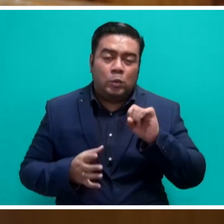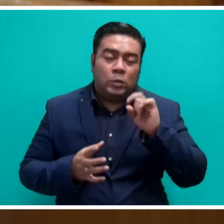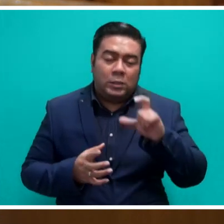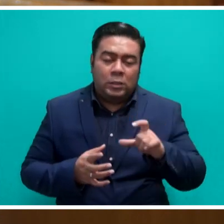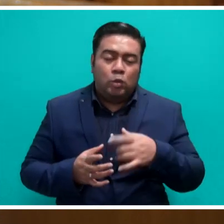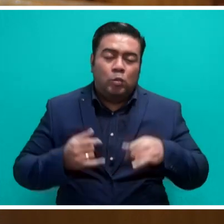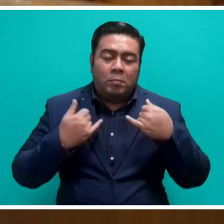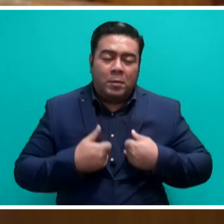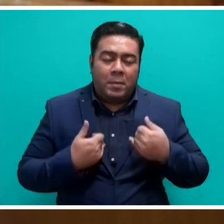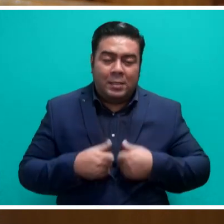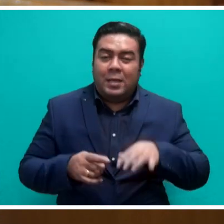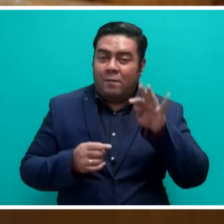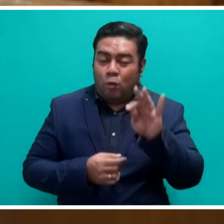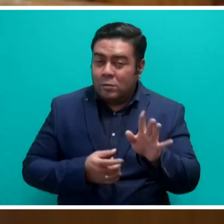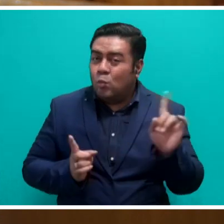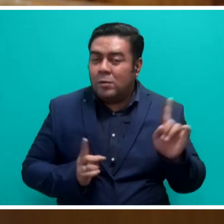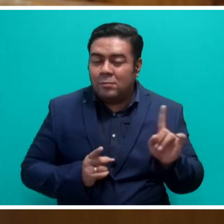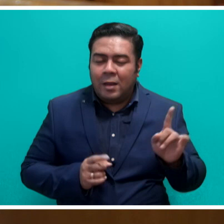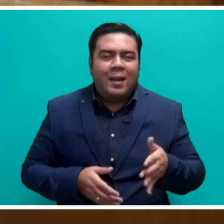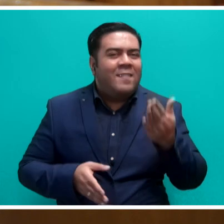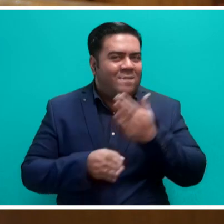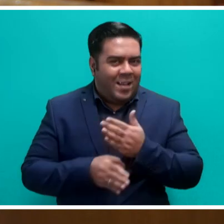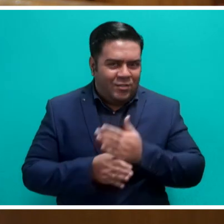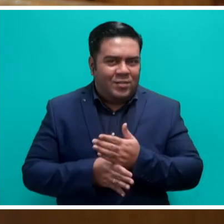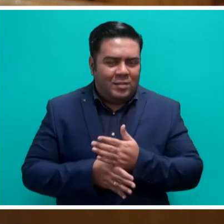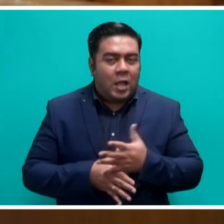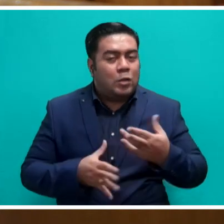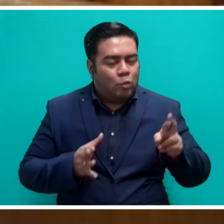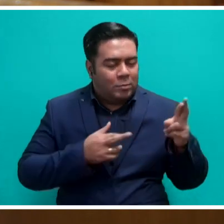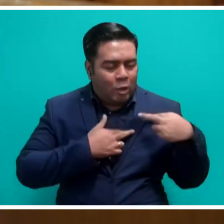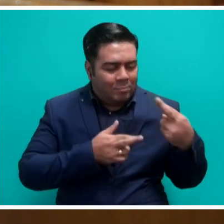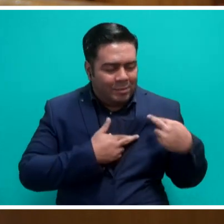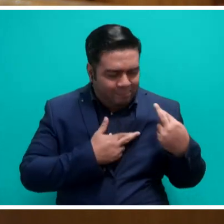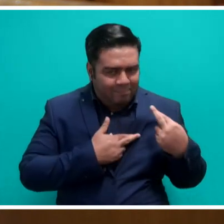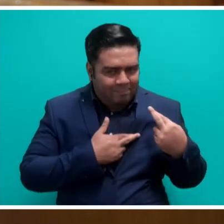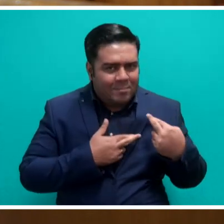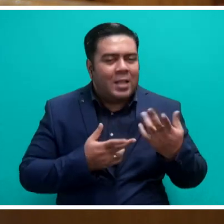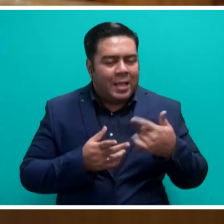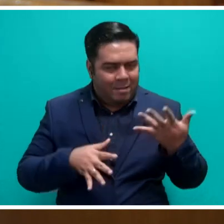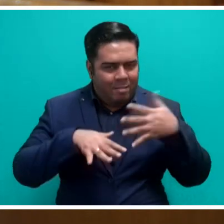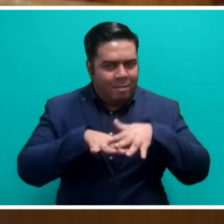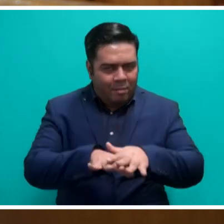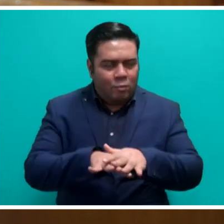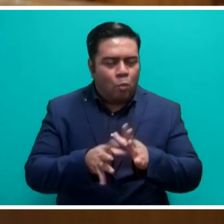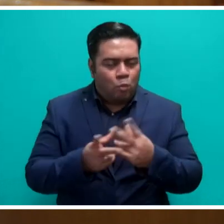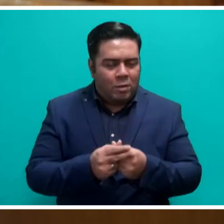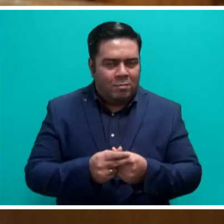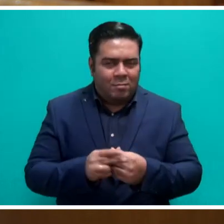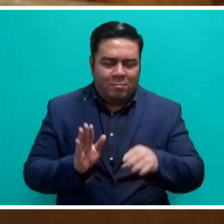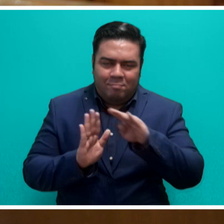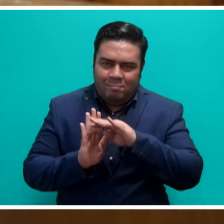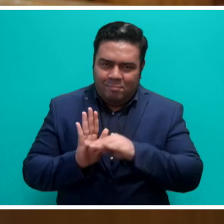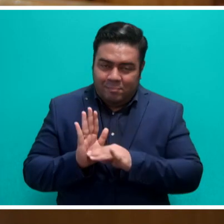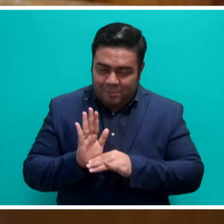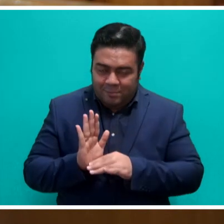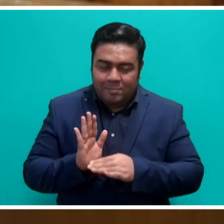implement and enforce its functions, its responsibilities, in alignment with the